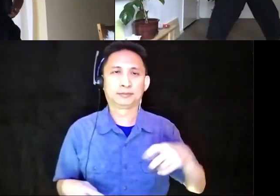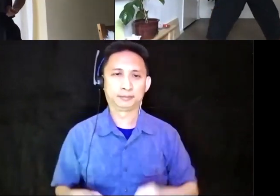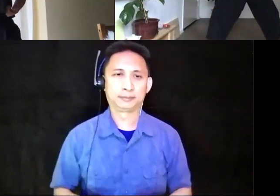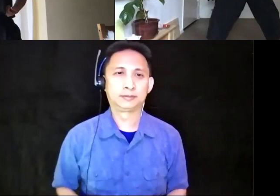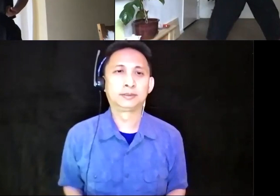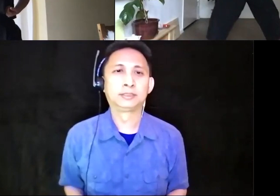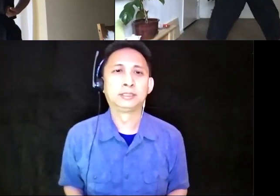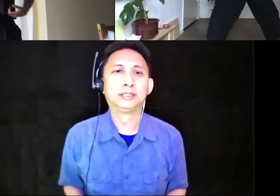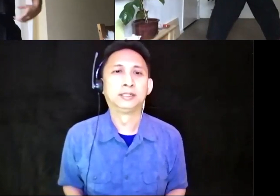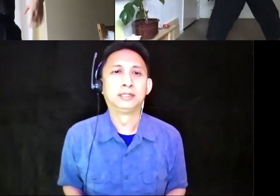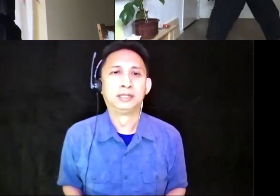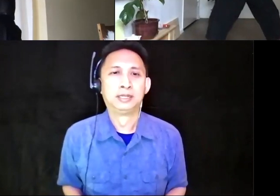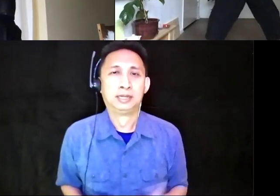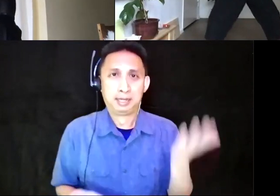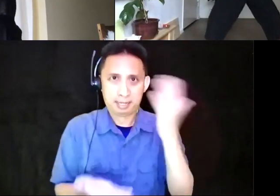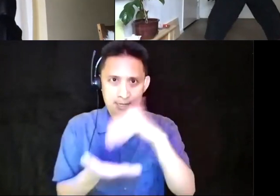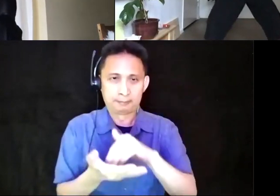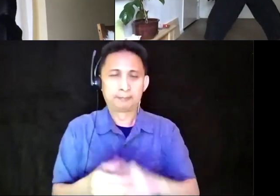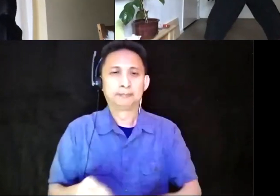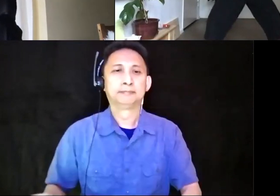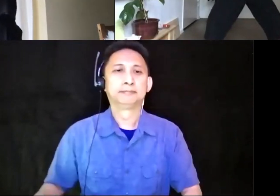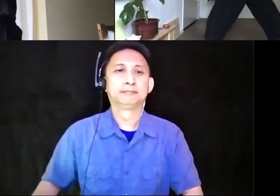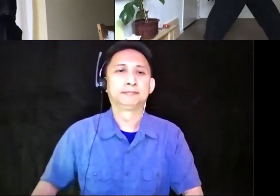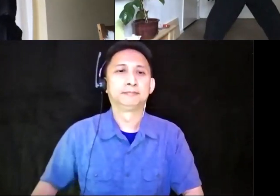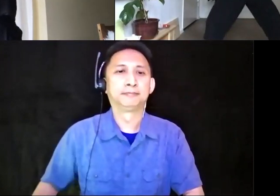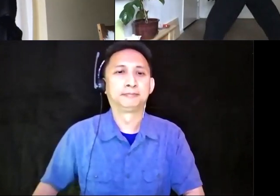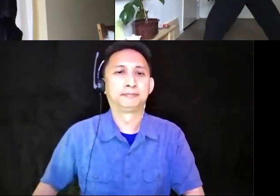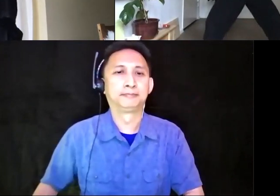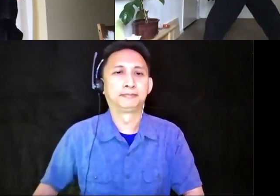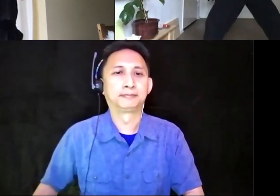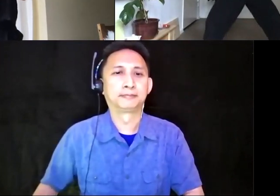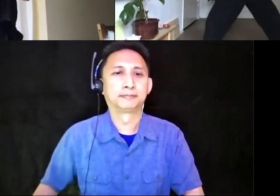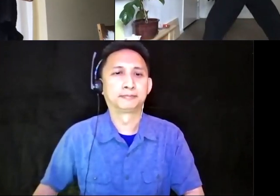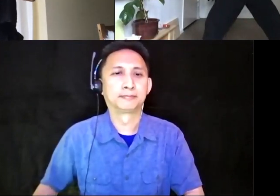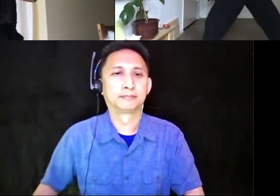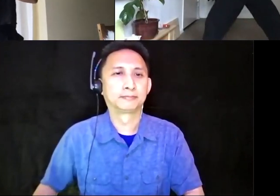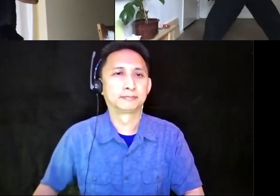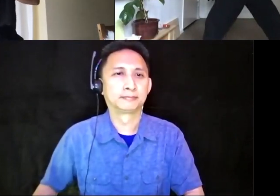Fist, tiger claw, pull.